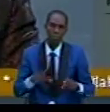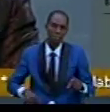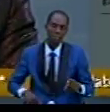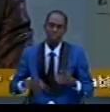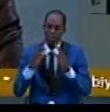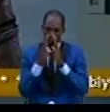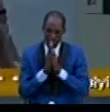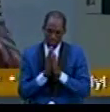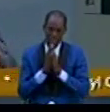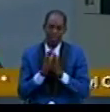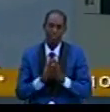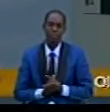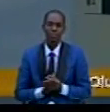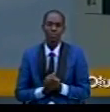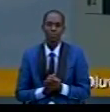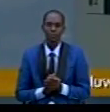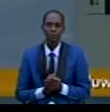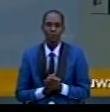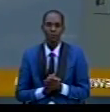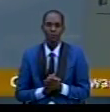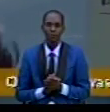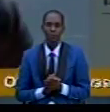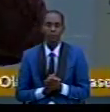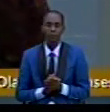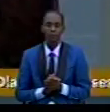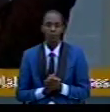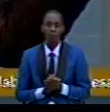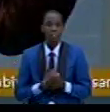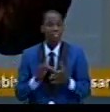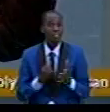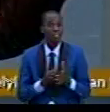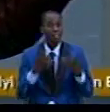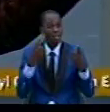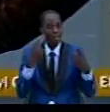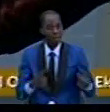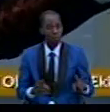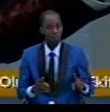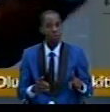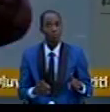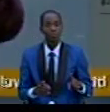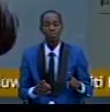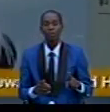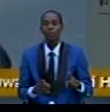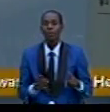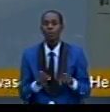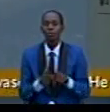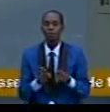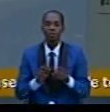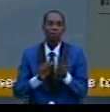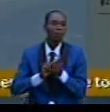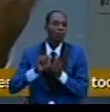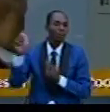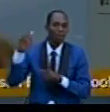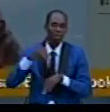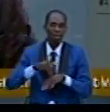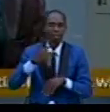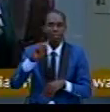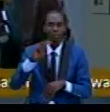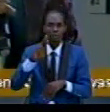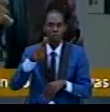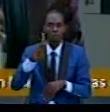Amen. Something happened online far away in Turkey. Listen, over to